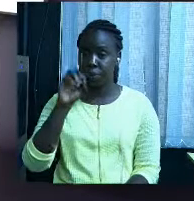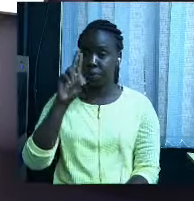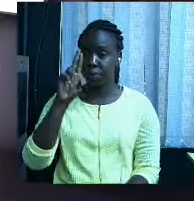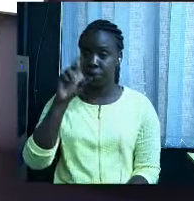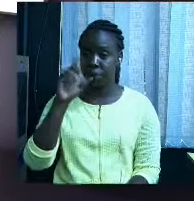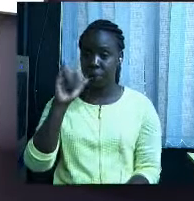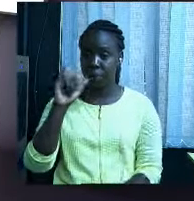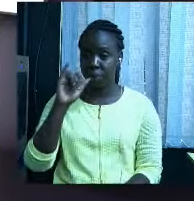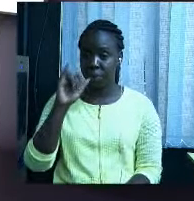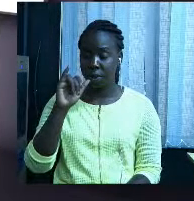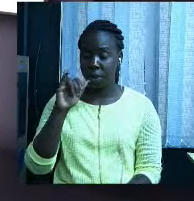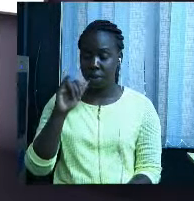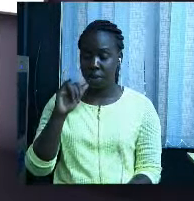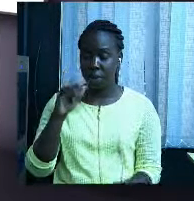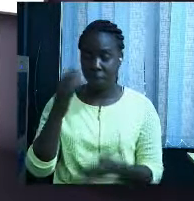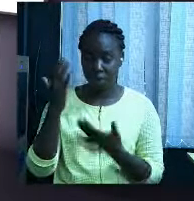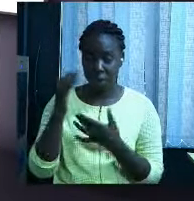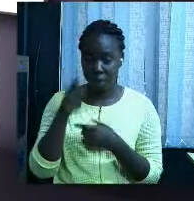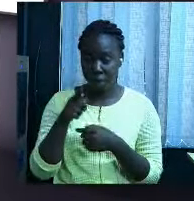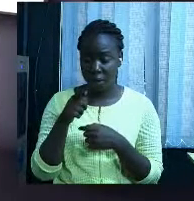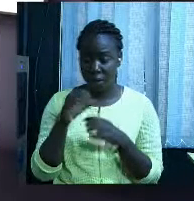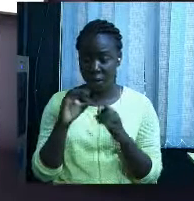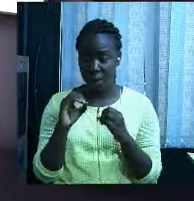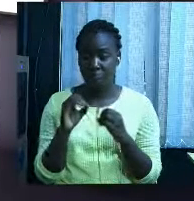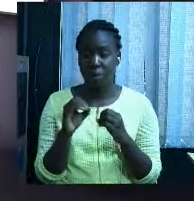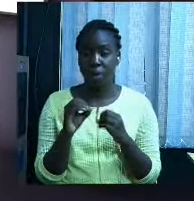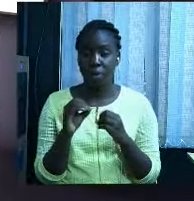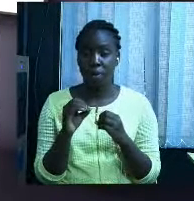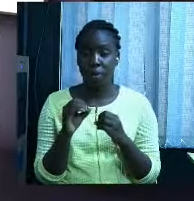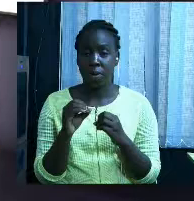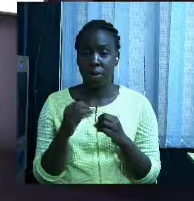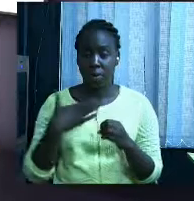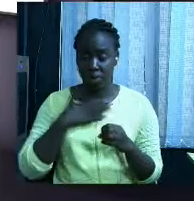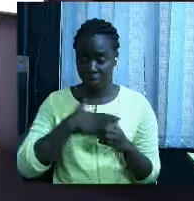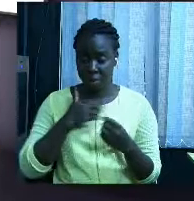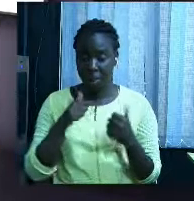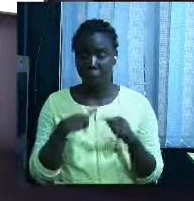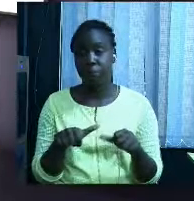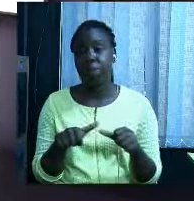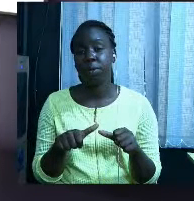I can't hear you. Yes, I can hear you. Please proceed.